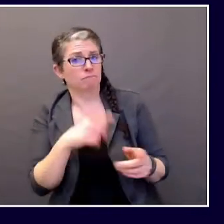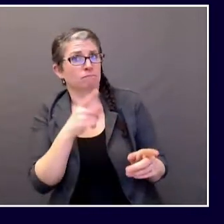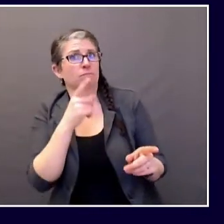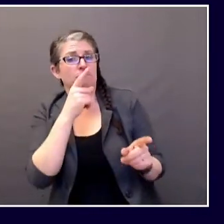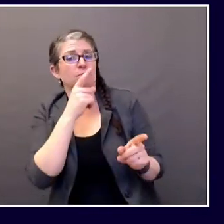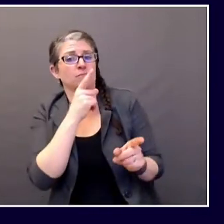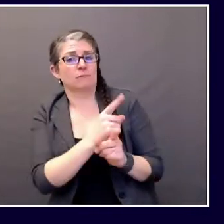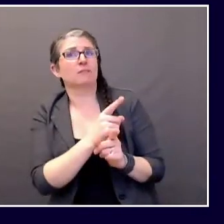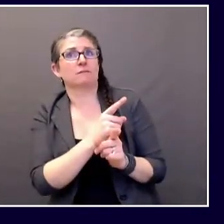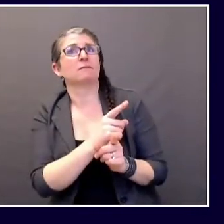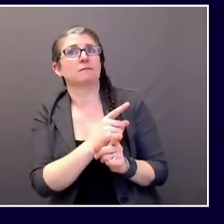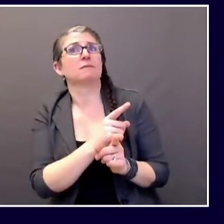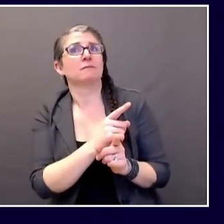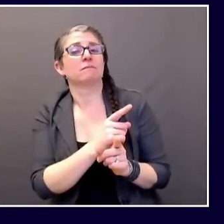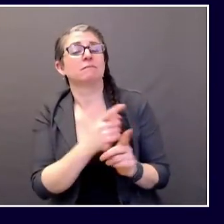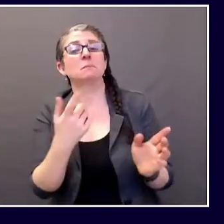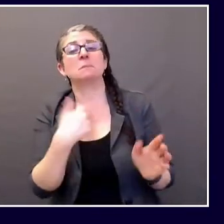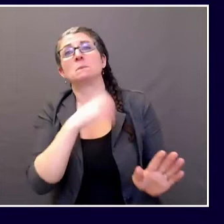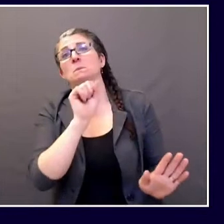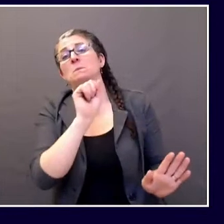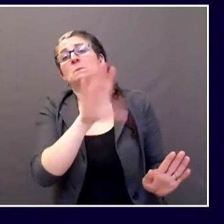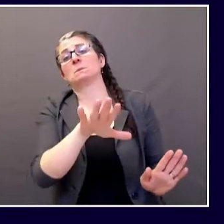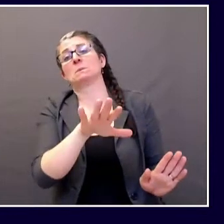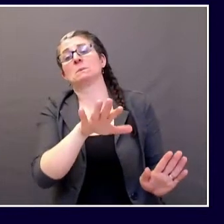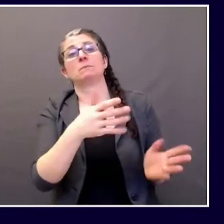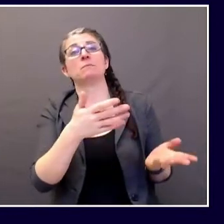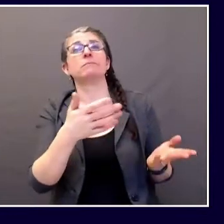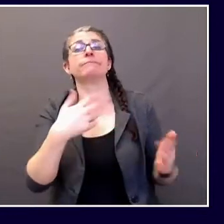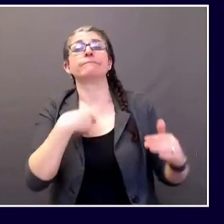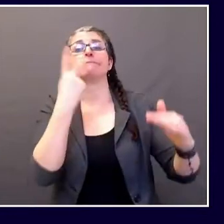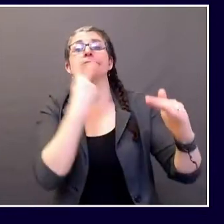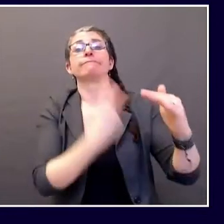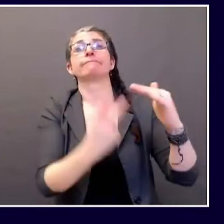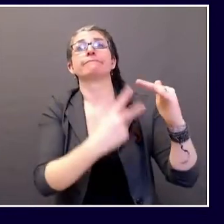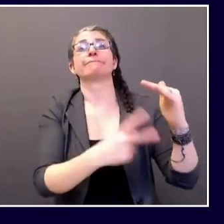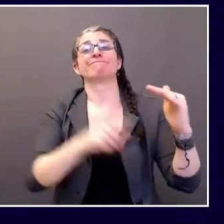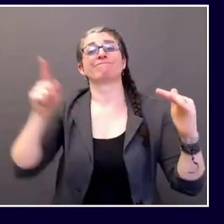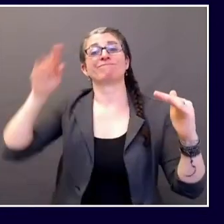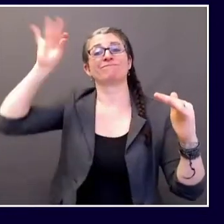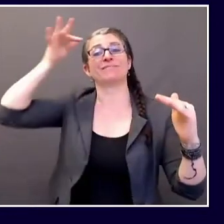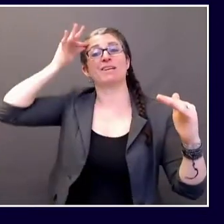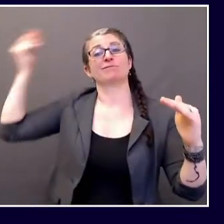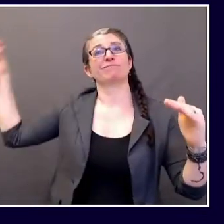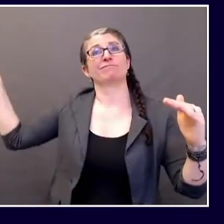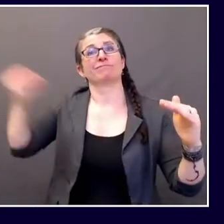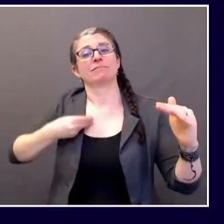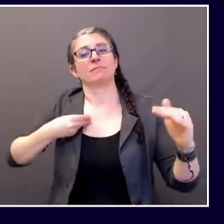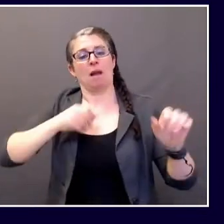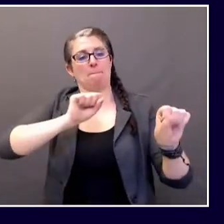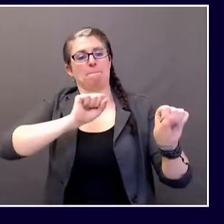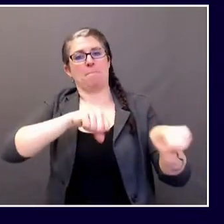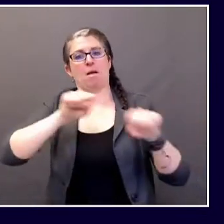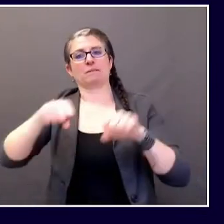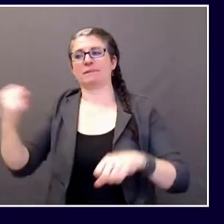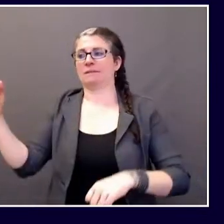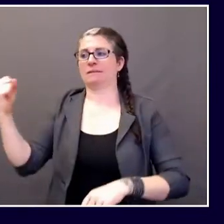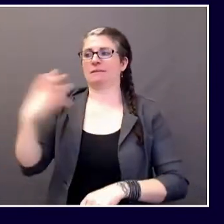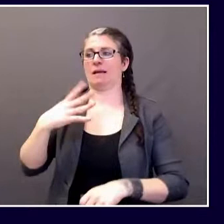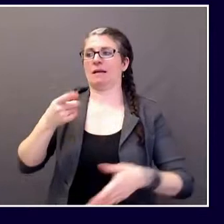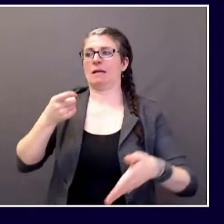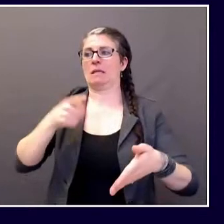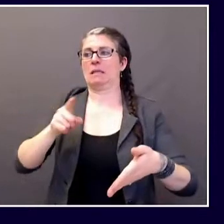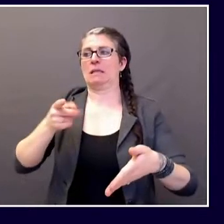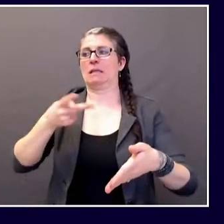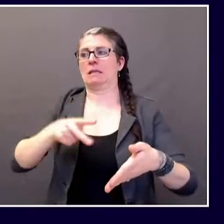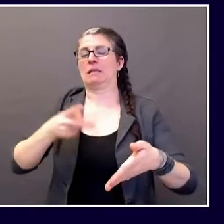data that we've been briefed upon around the potential supply of vaccine, as well as our best faith estimates around the